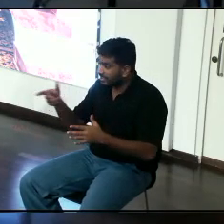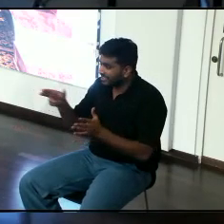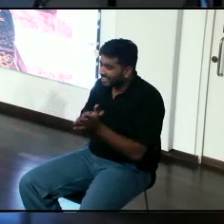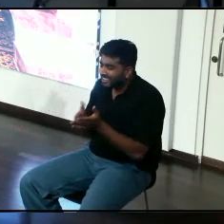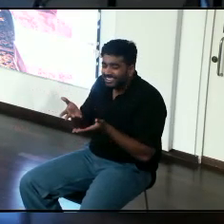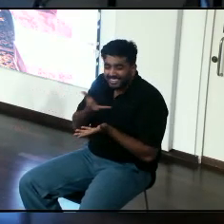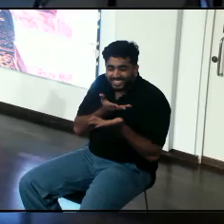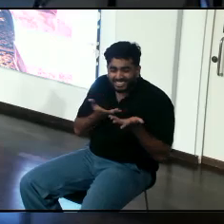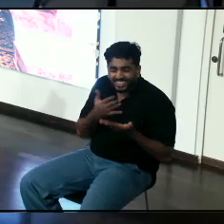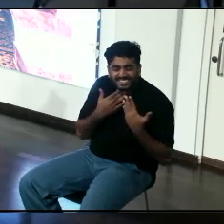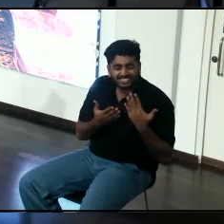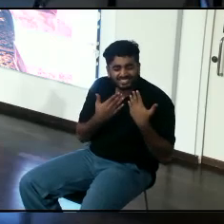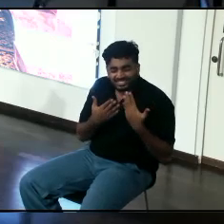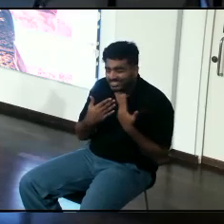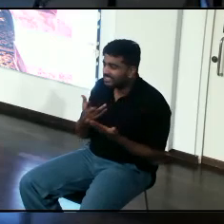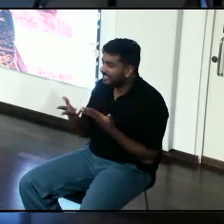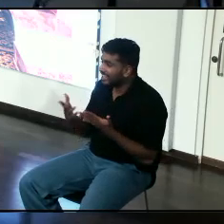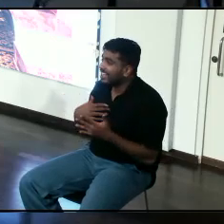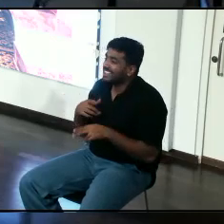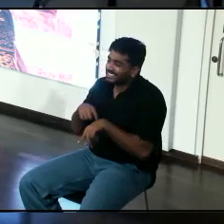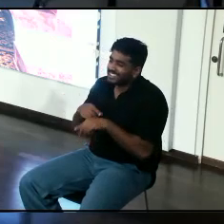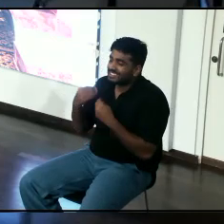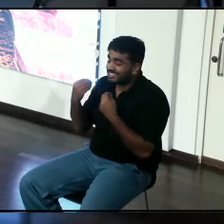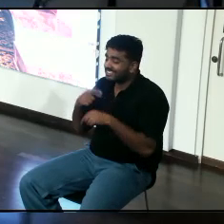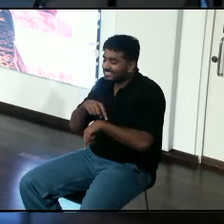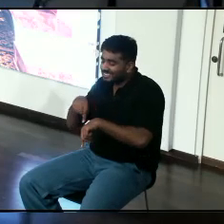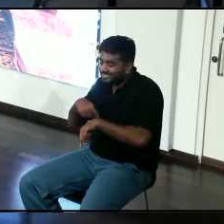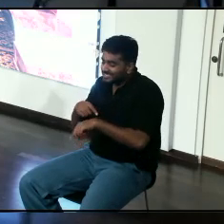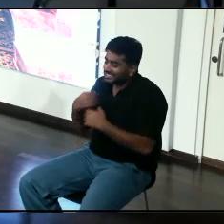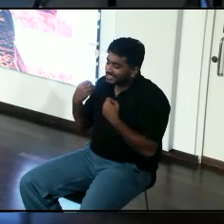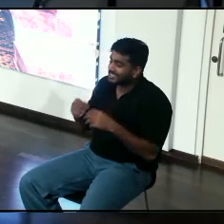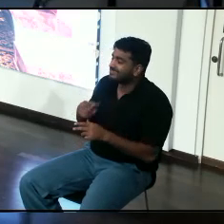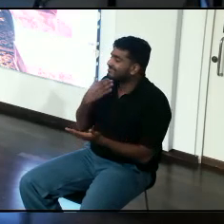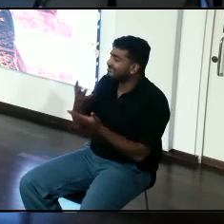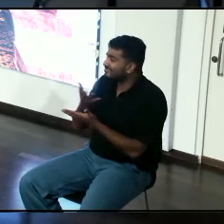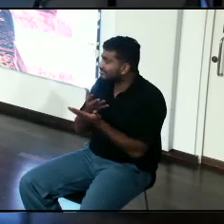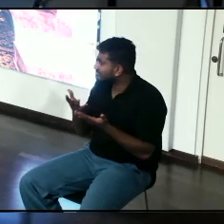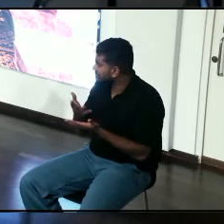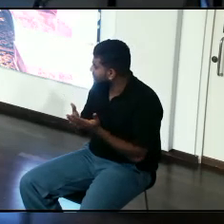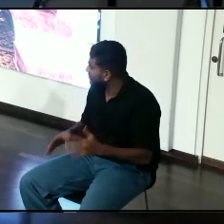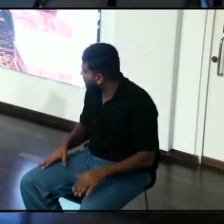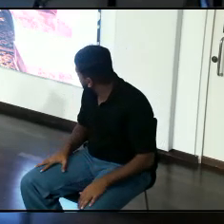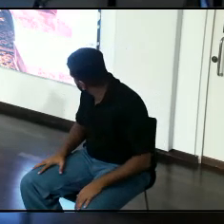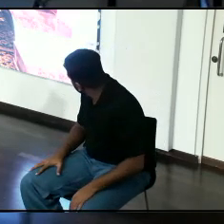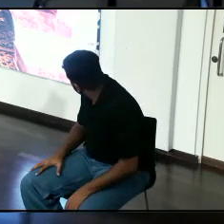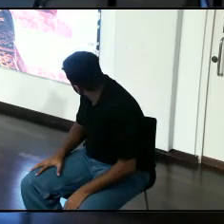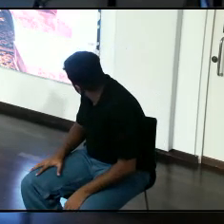gossip, of hanging out, basically. Could you tell us more about this image, Ulka?